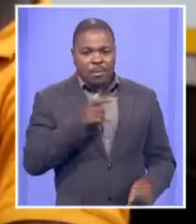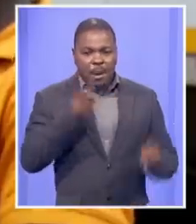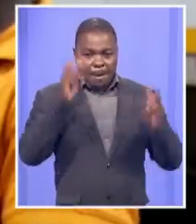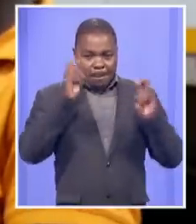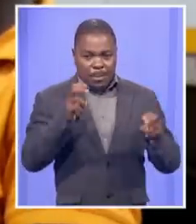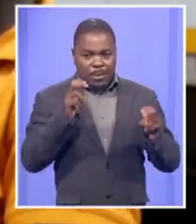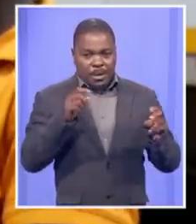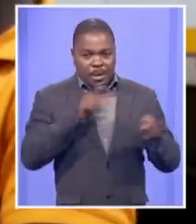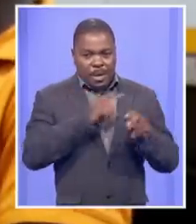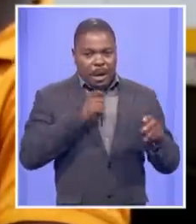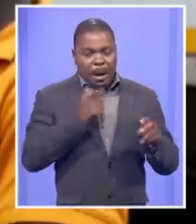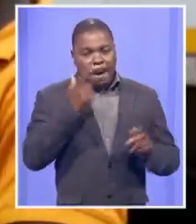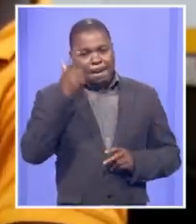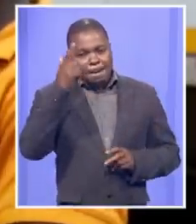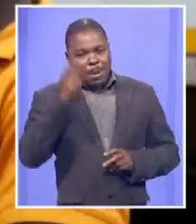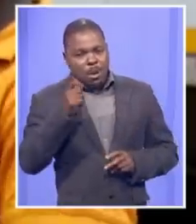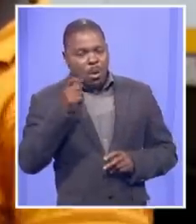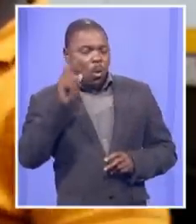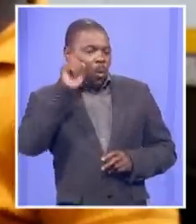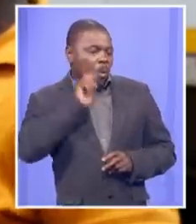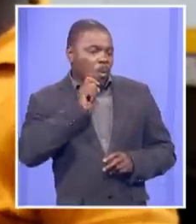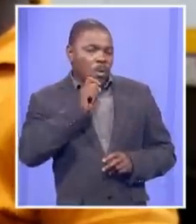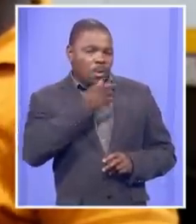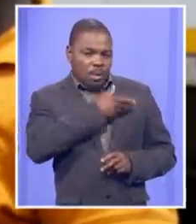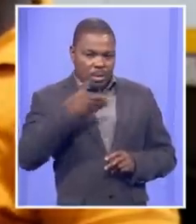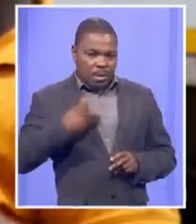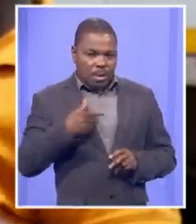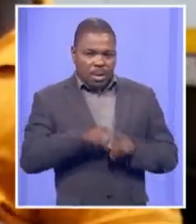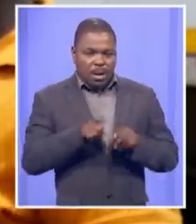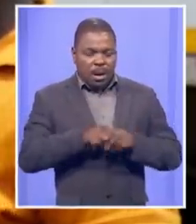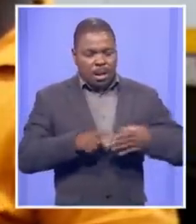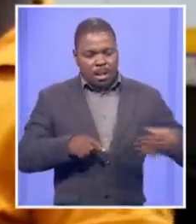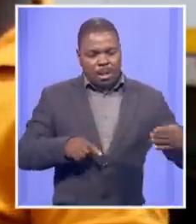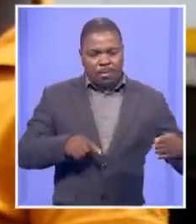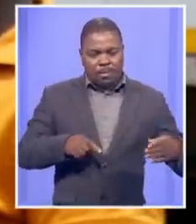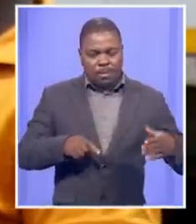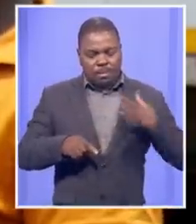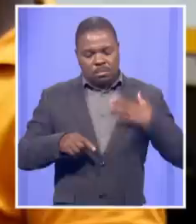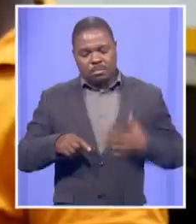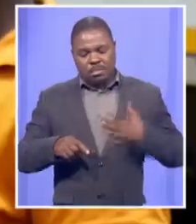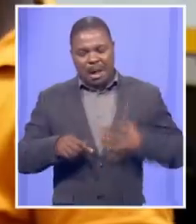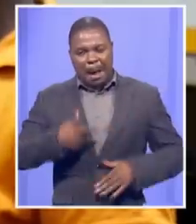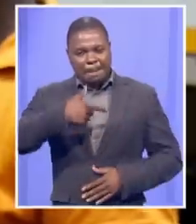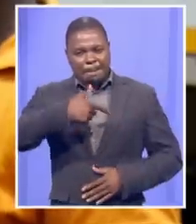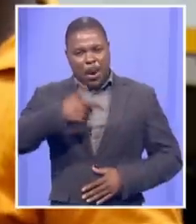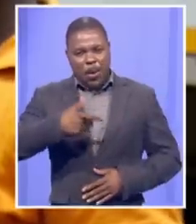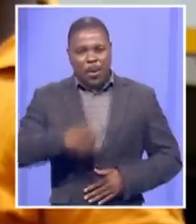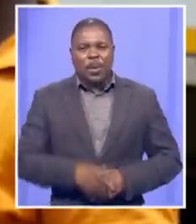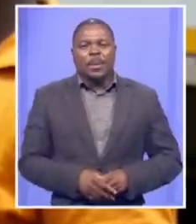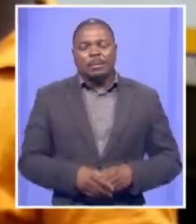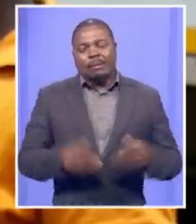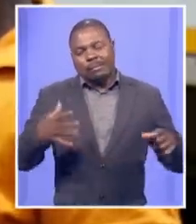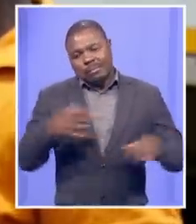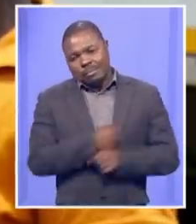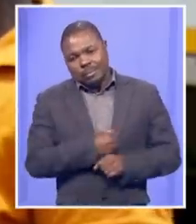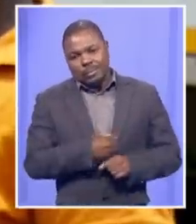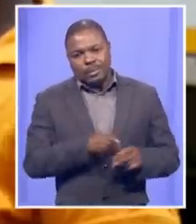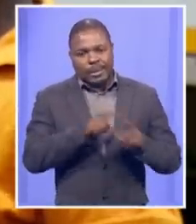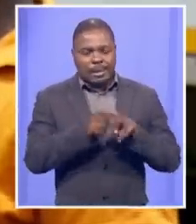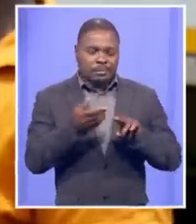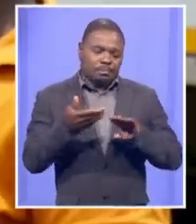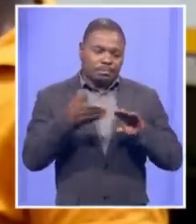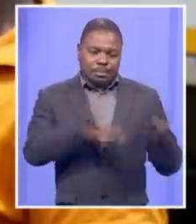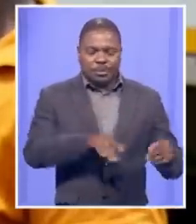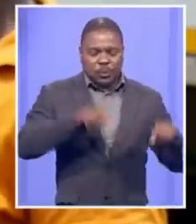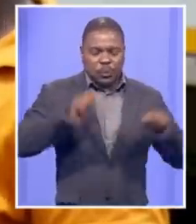That's when they shot another old lady right here by the left breast. So unfortunately, she did pass out